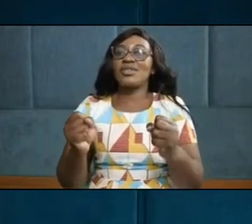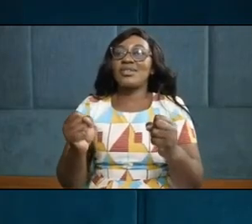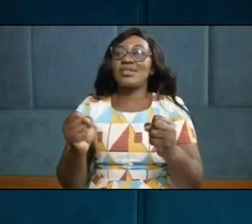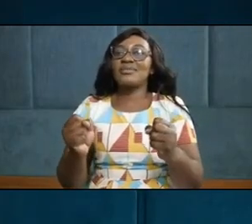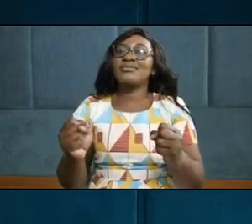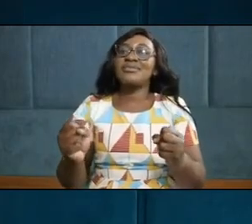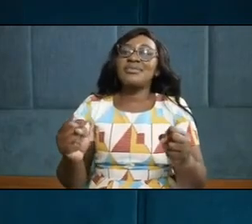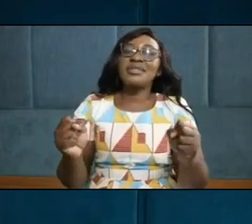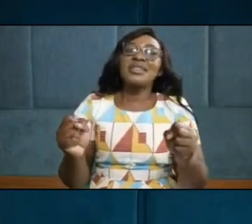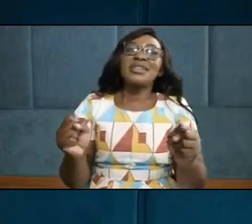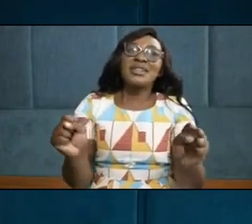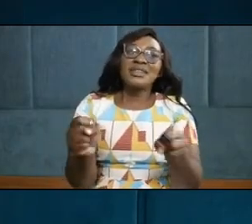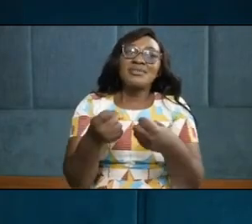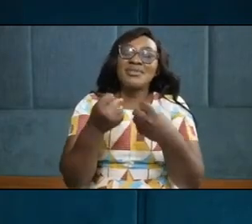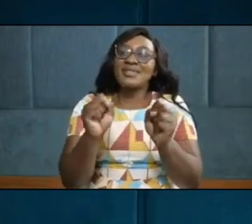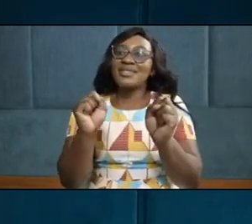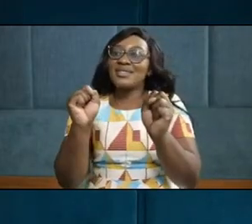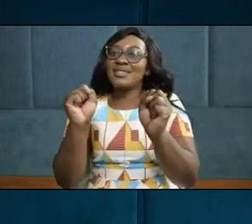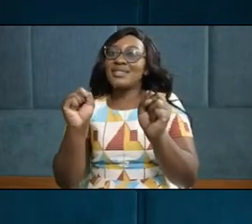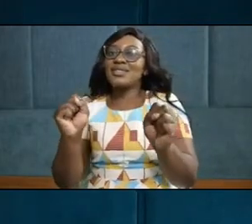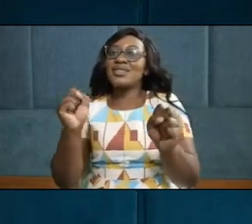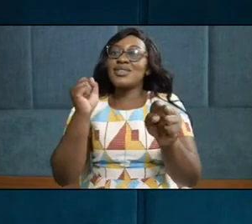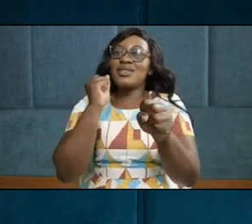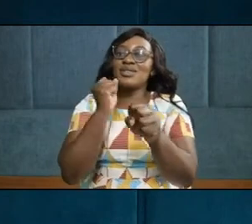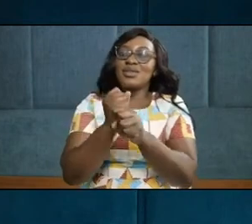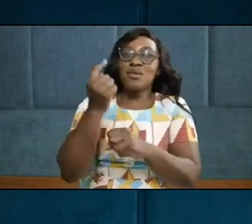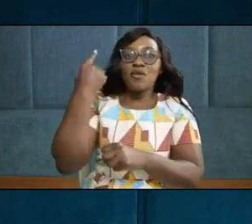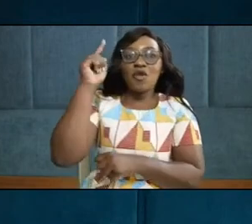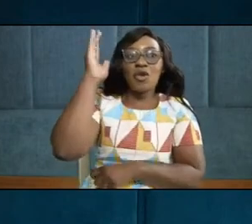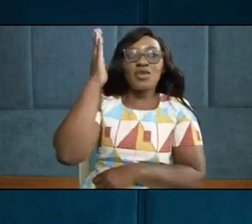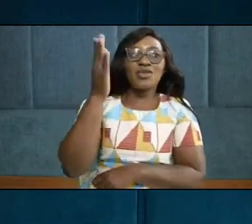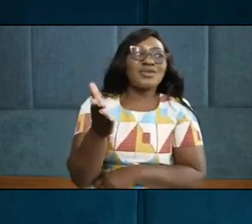God cannot do for you.